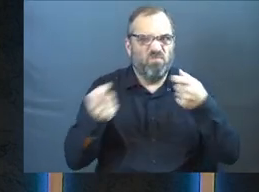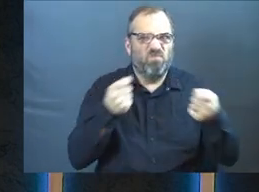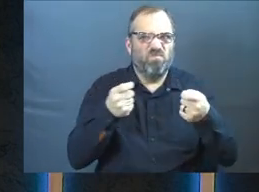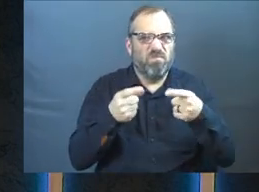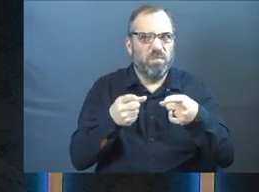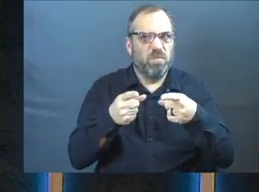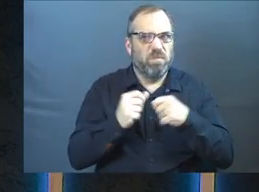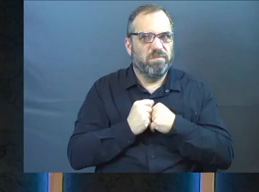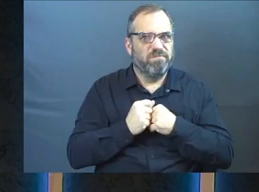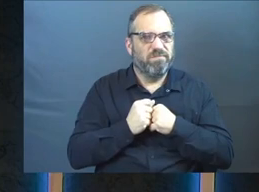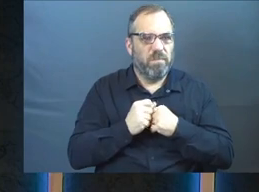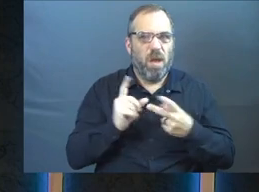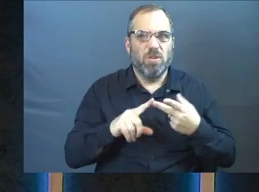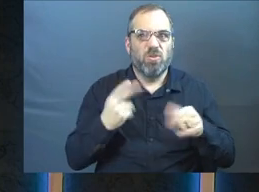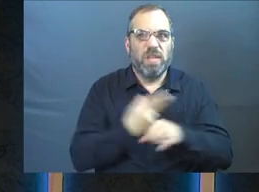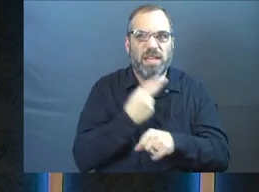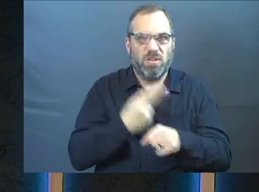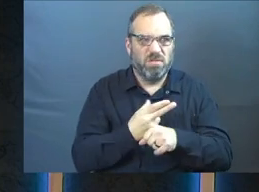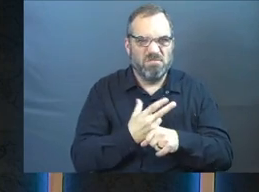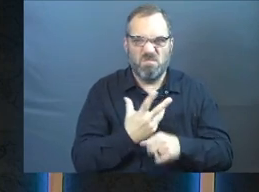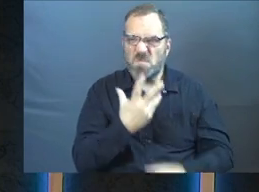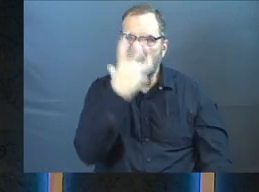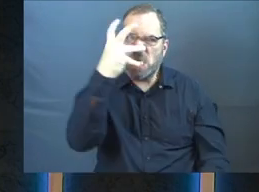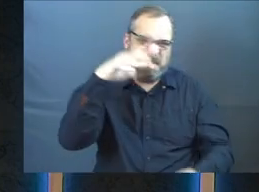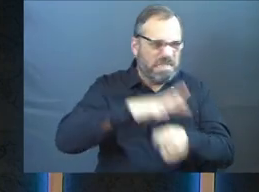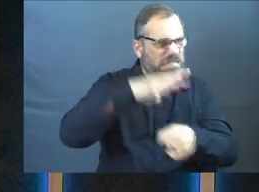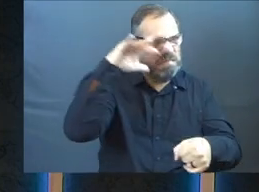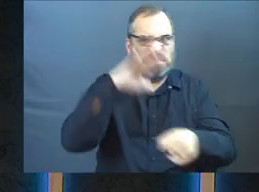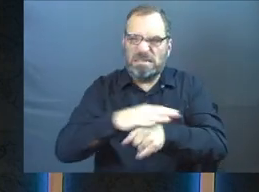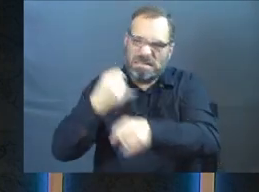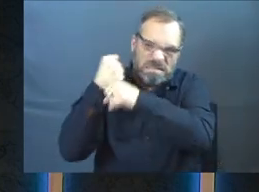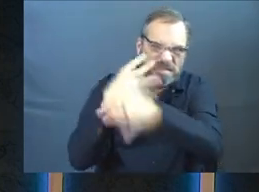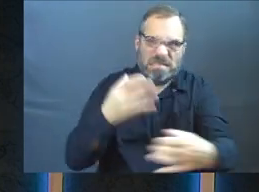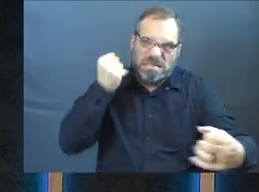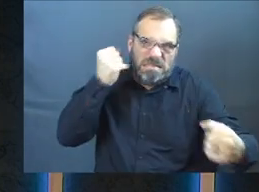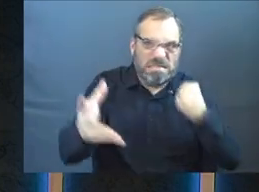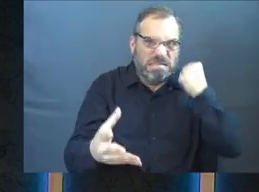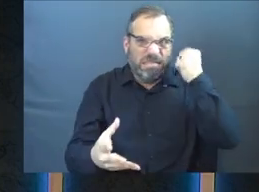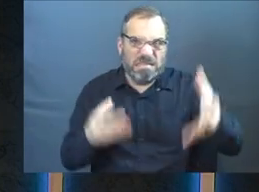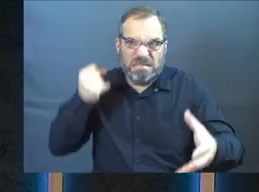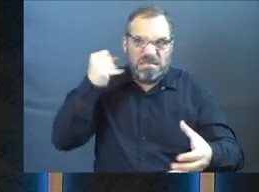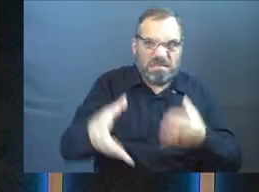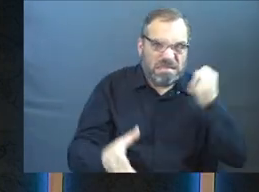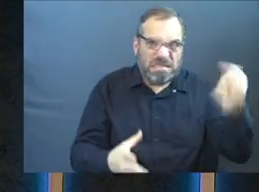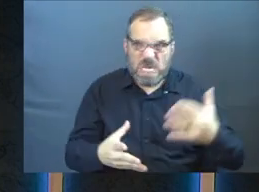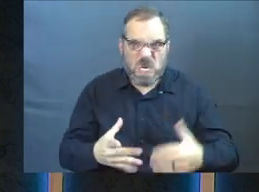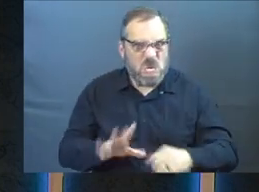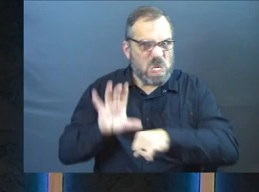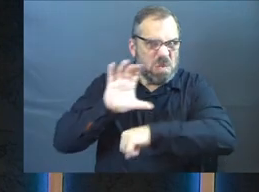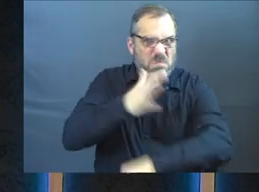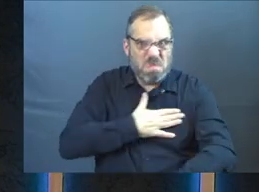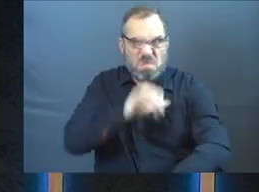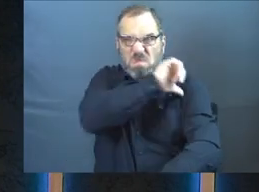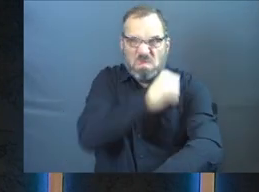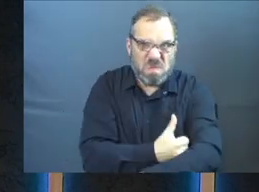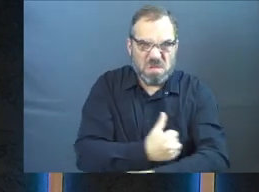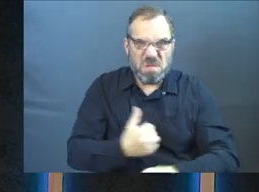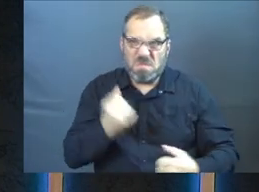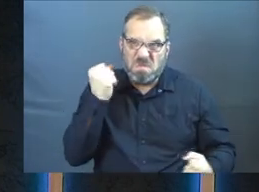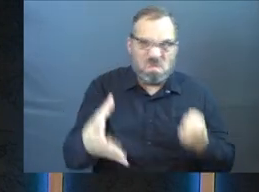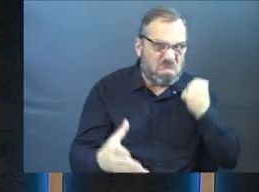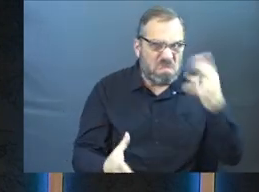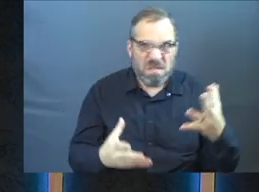you? Do they use volume? Do they use an authoritative push behind their